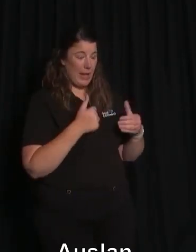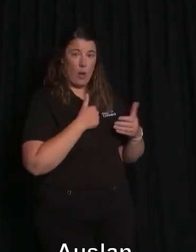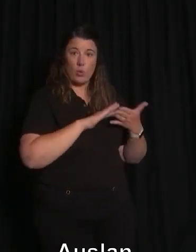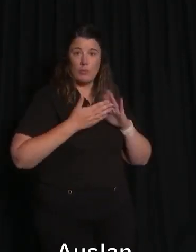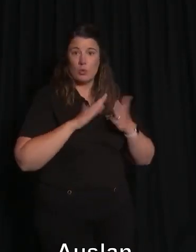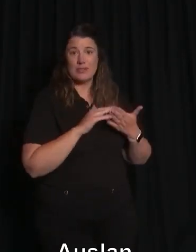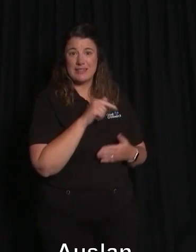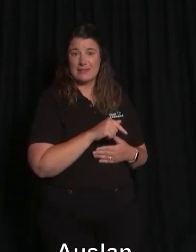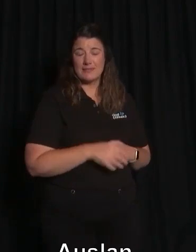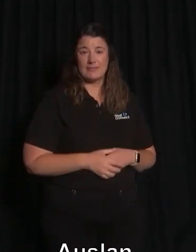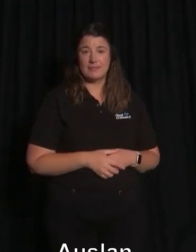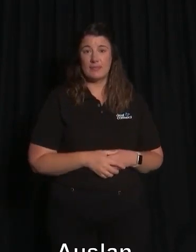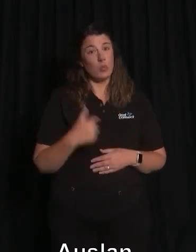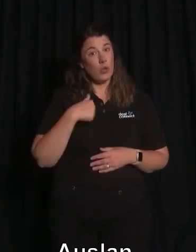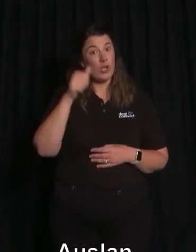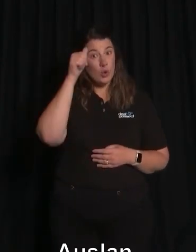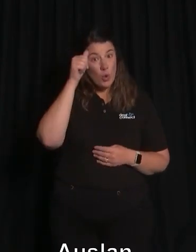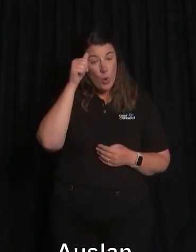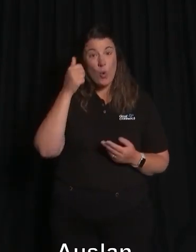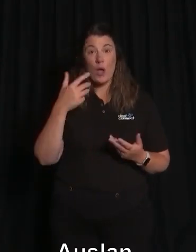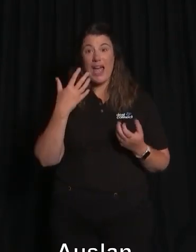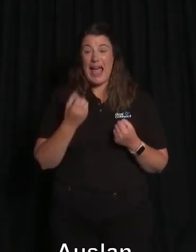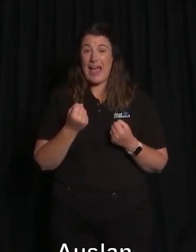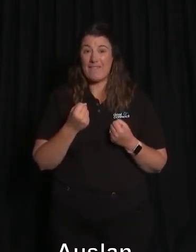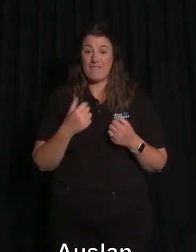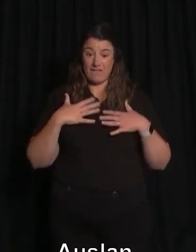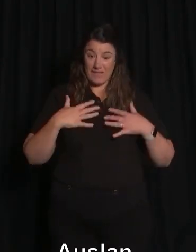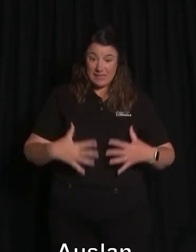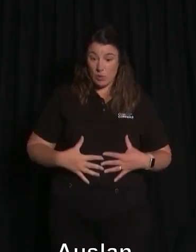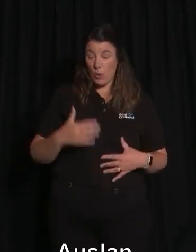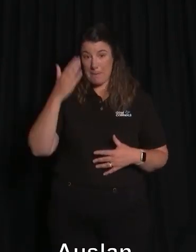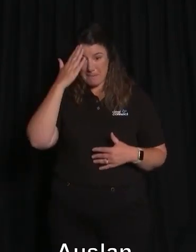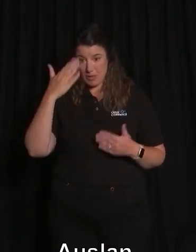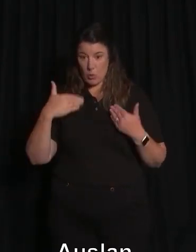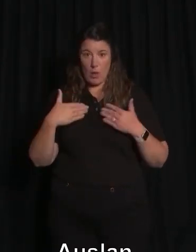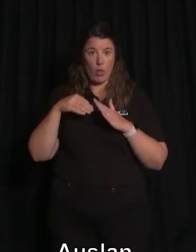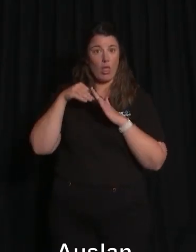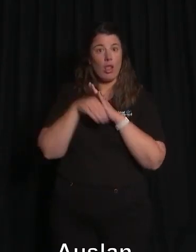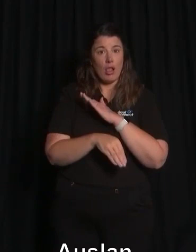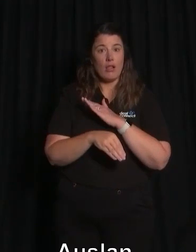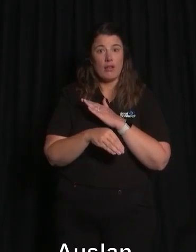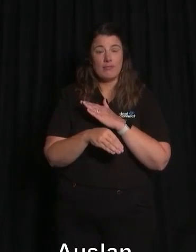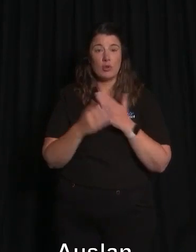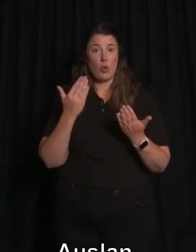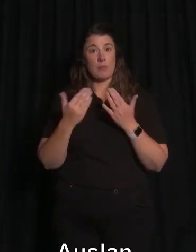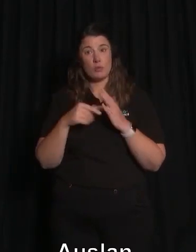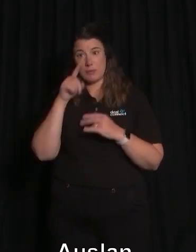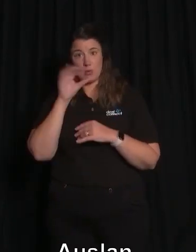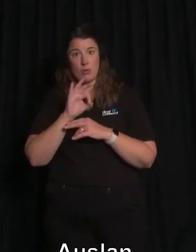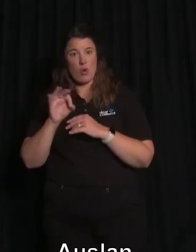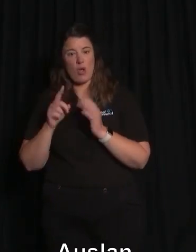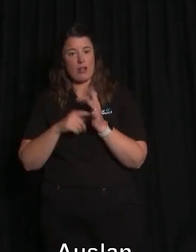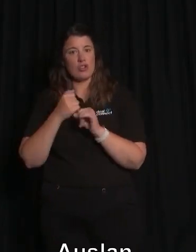people. We already know they have poorer physical and mental health outcomes, unique and